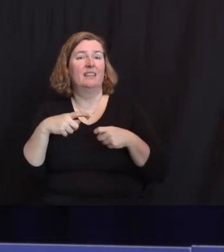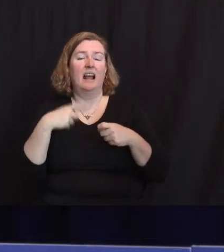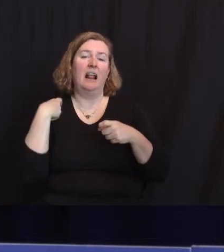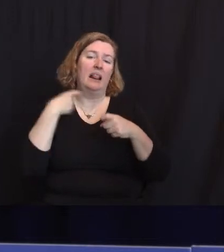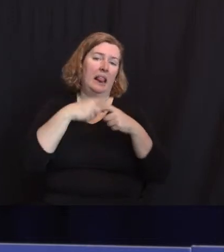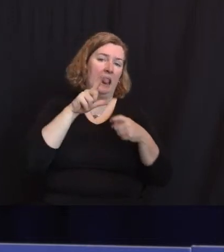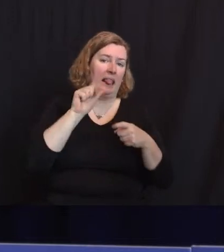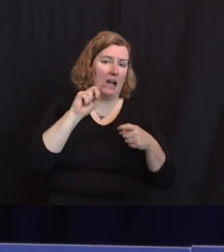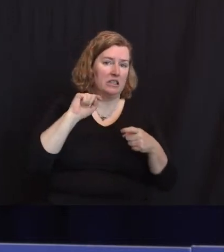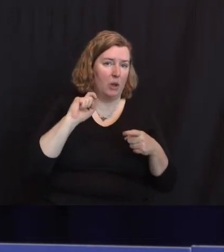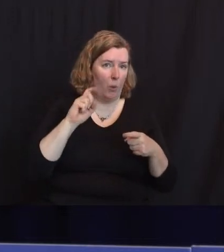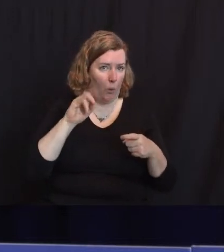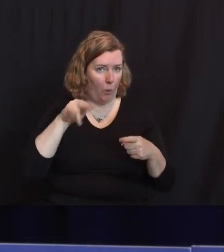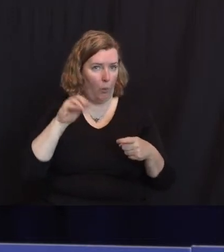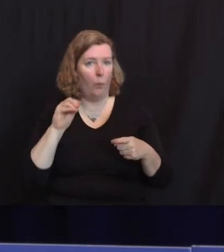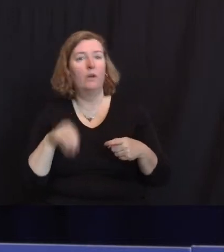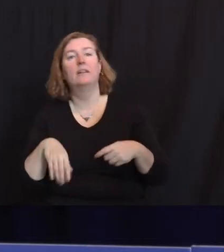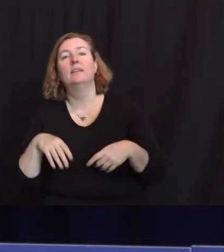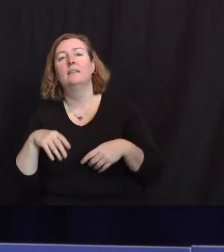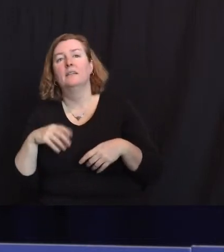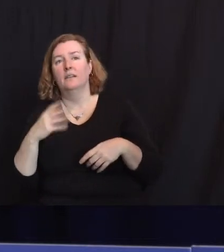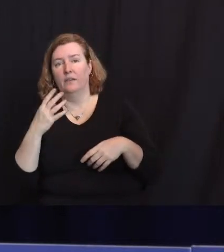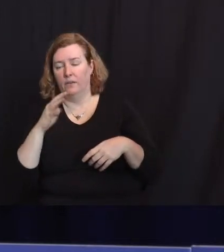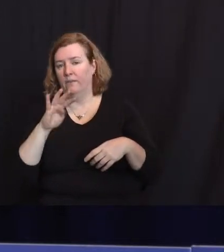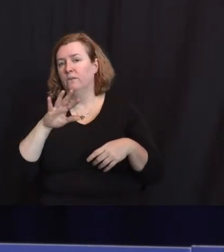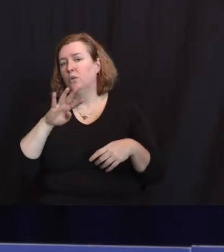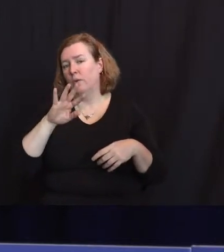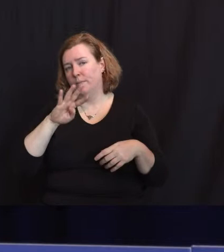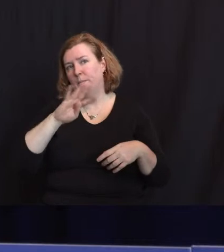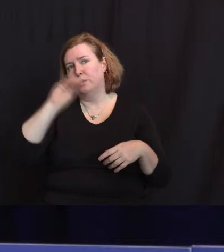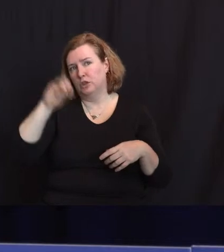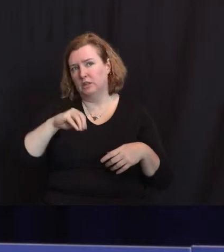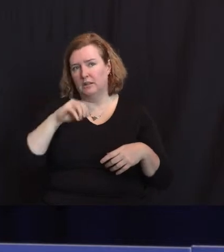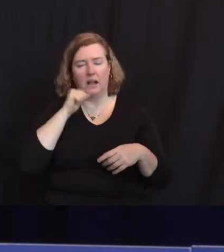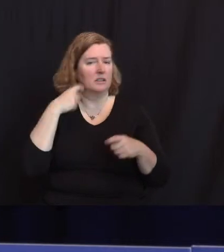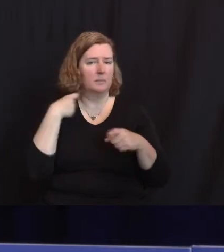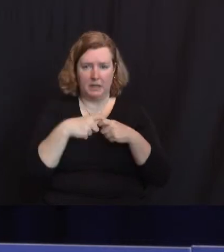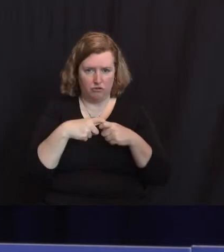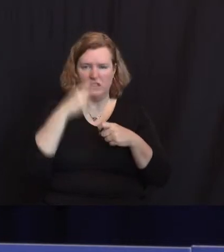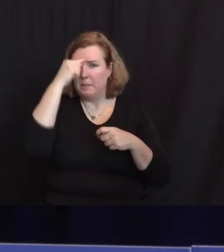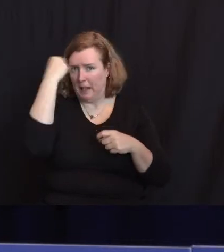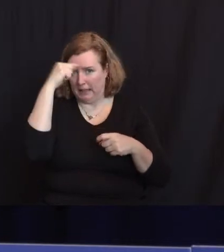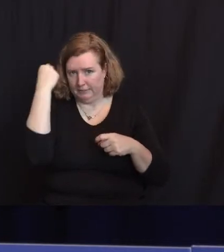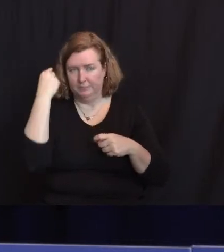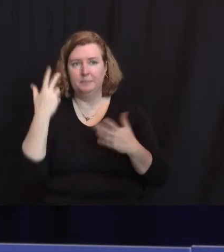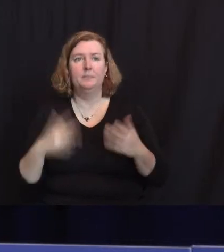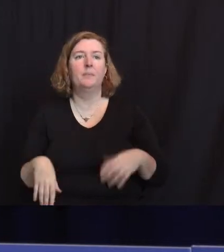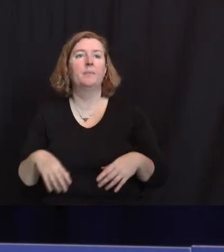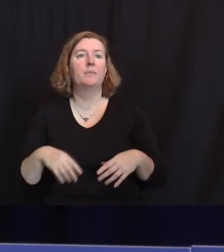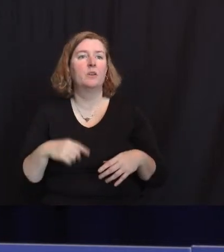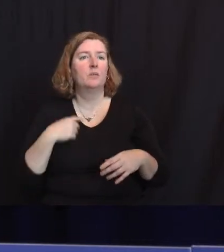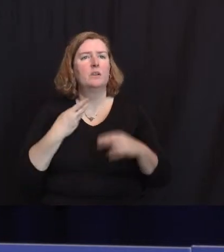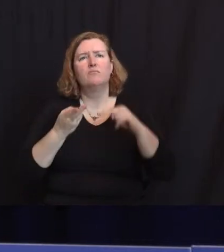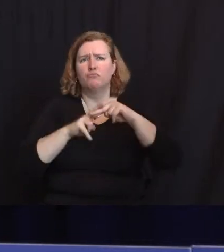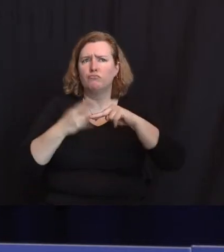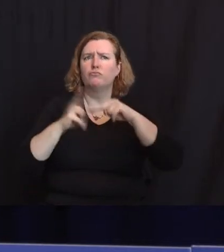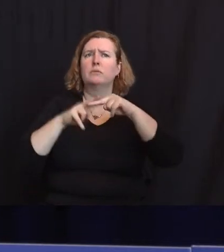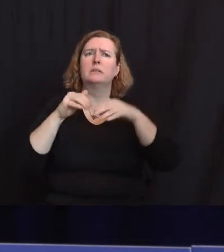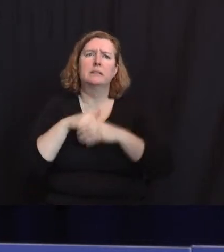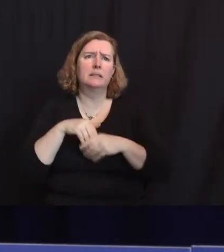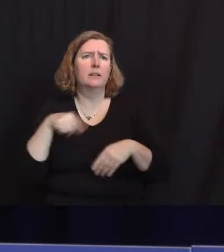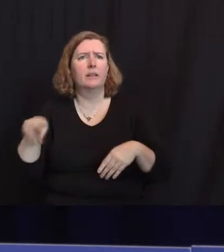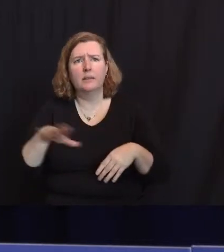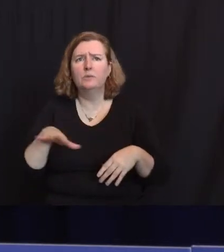and 14% are Black, non-Hispanic. Overall, we are seeing increases in our minority